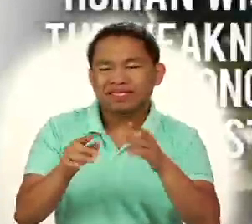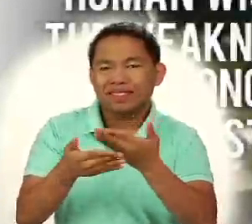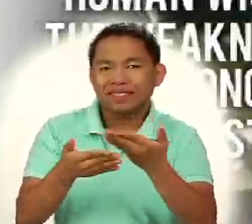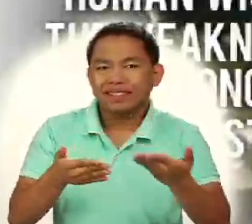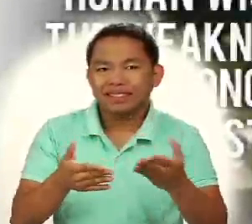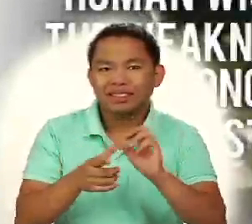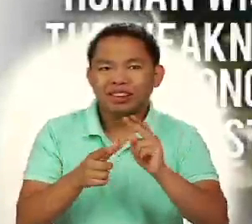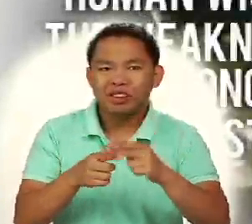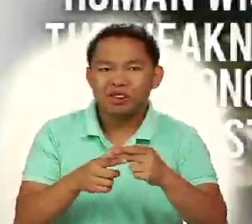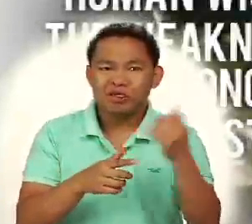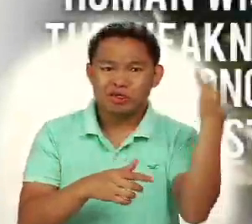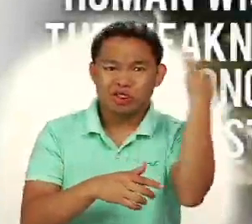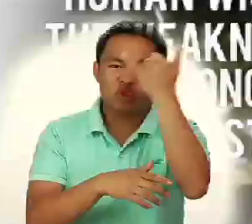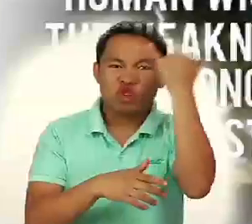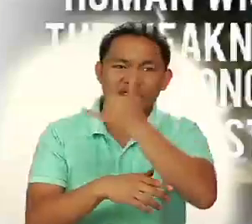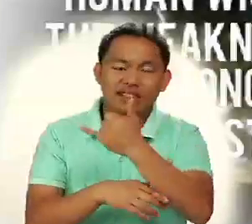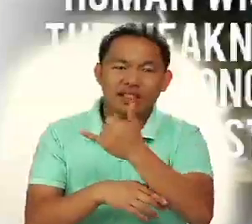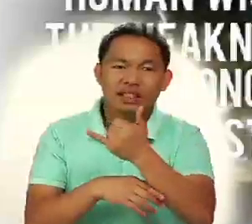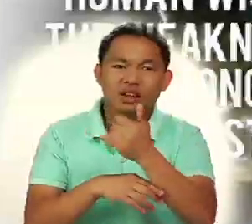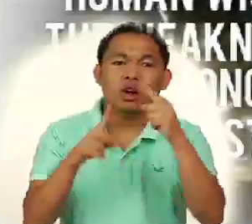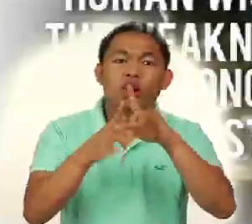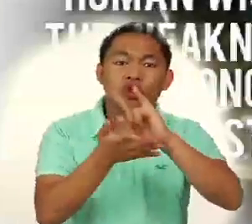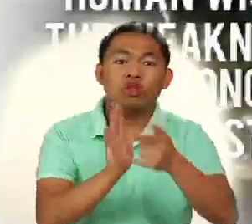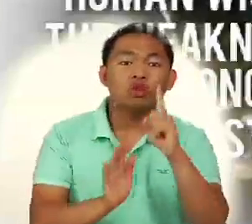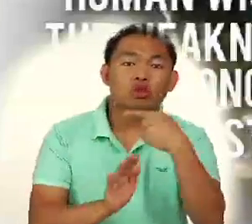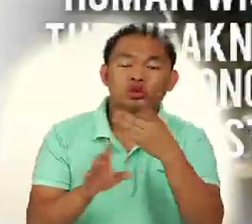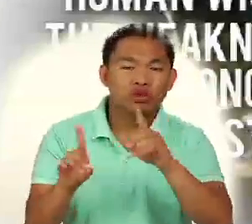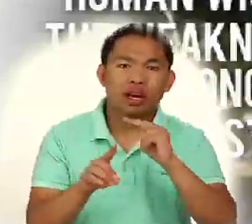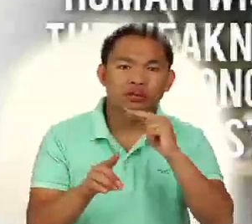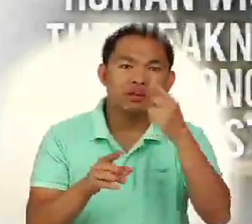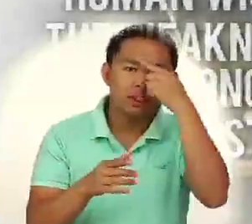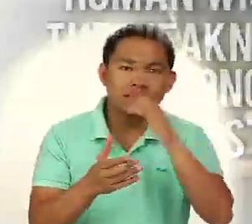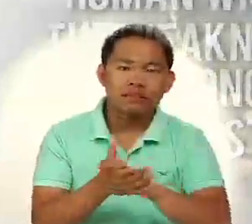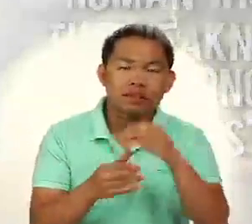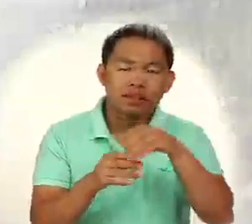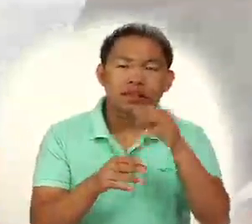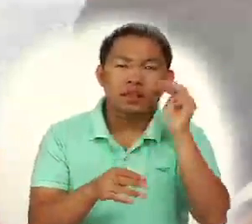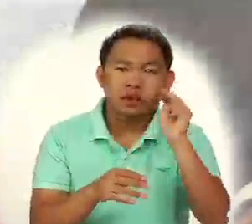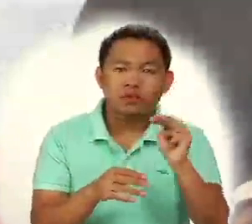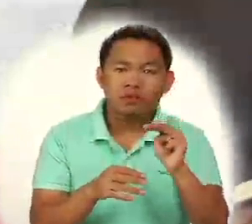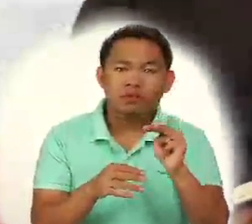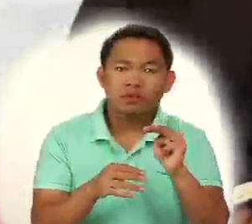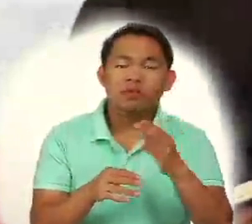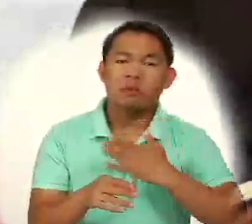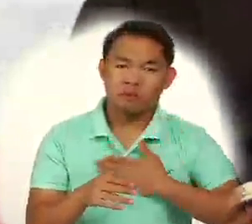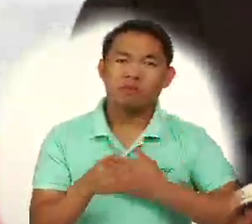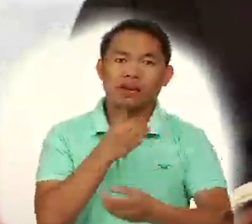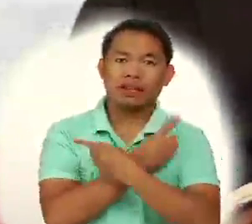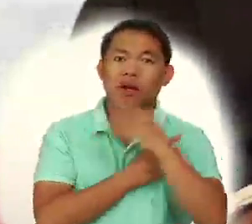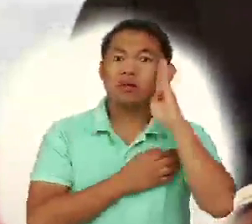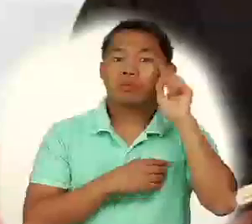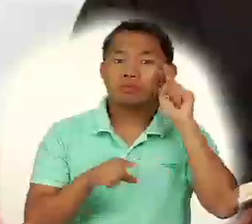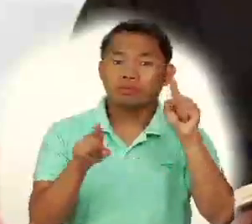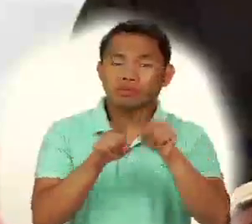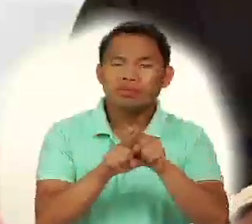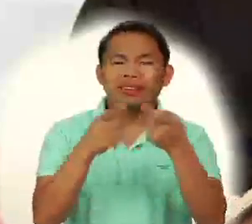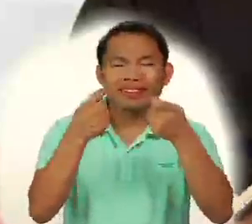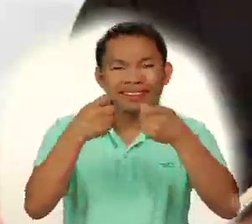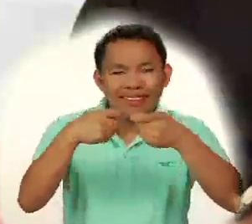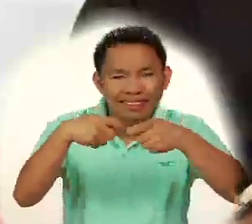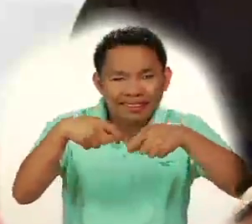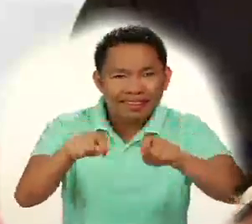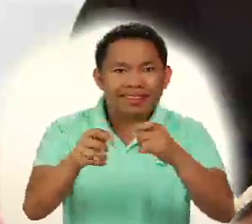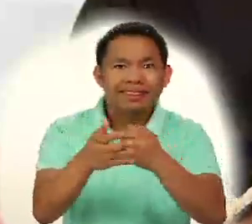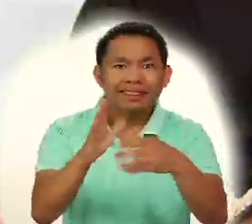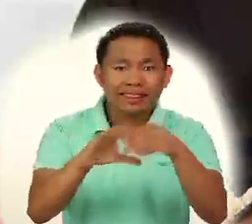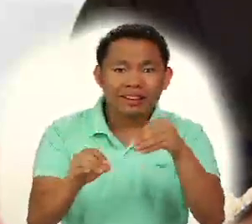scandalous and absurd to those who do not believe in Him. My dear brothers and sisters, try it